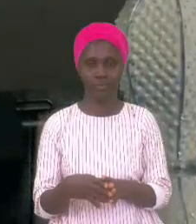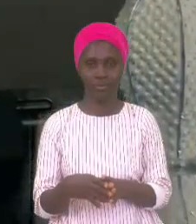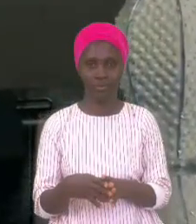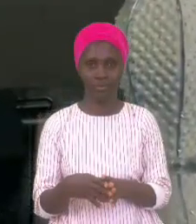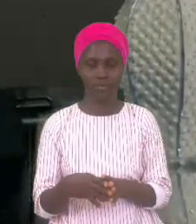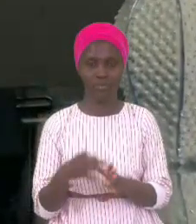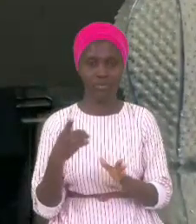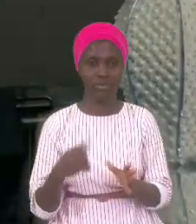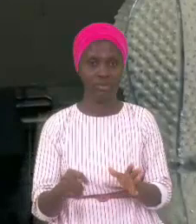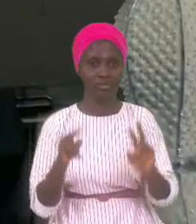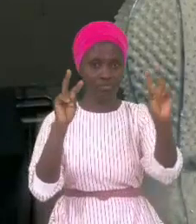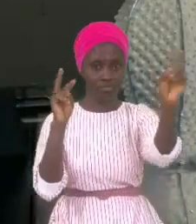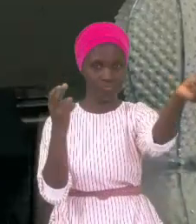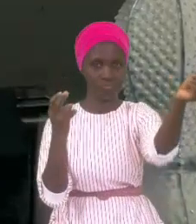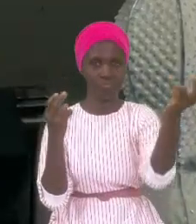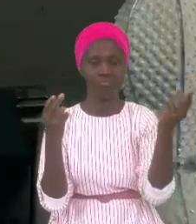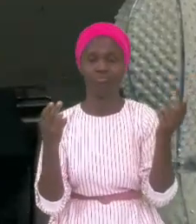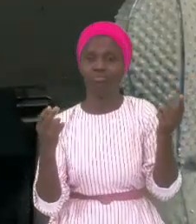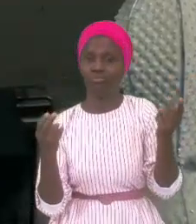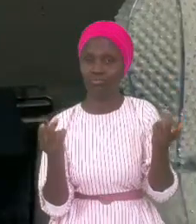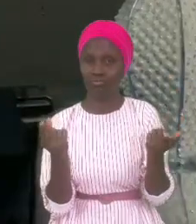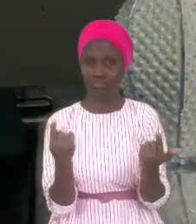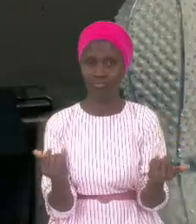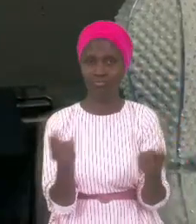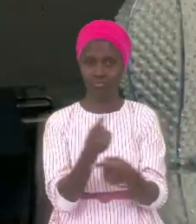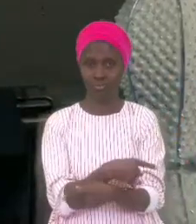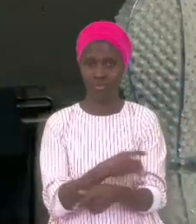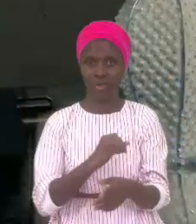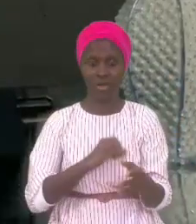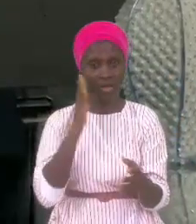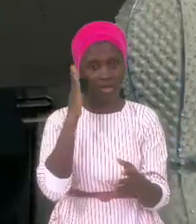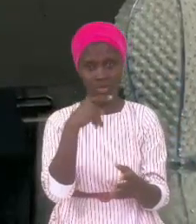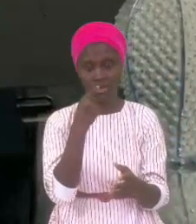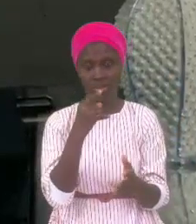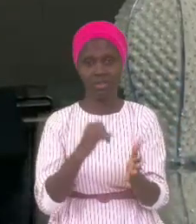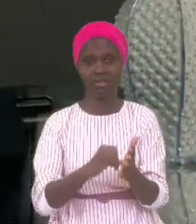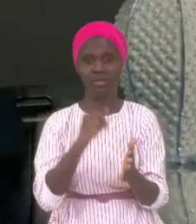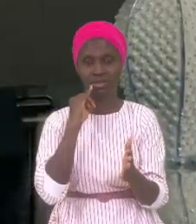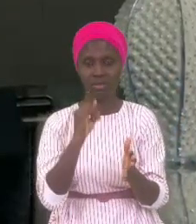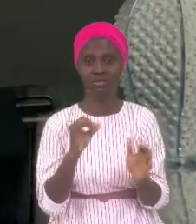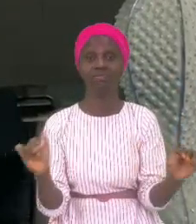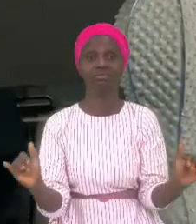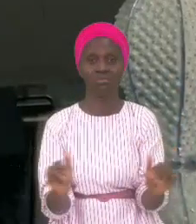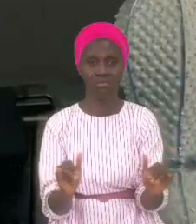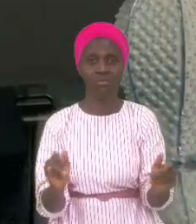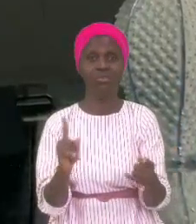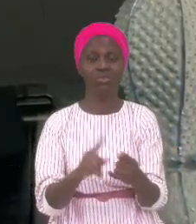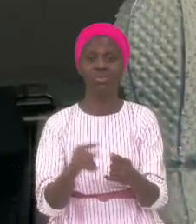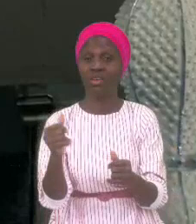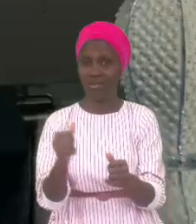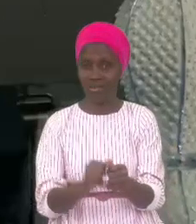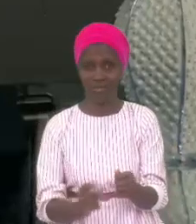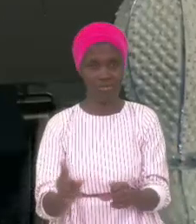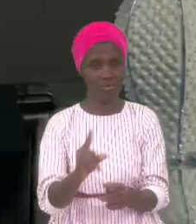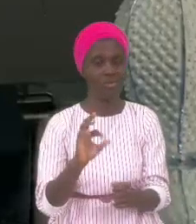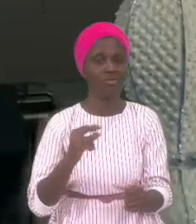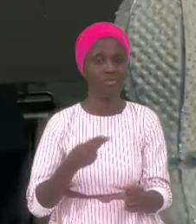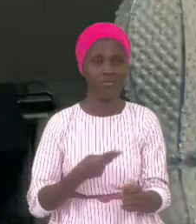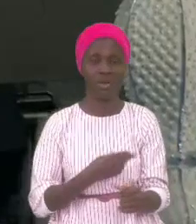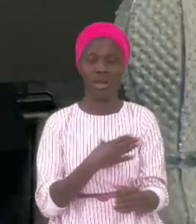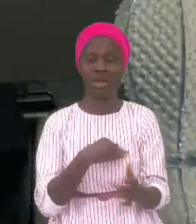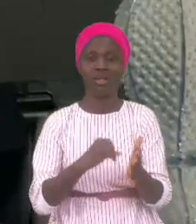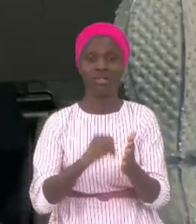topic that today, that I would say is common to every one of us. And it is a